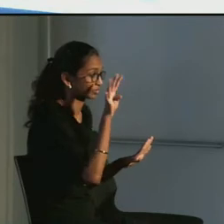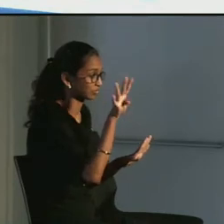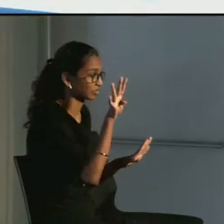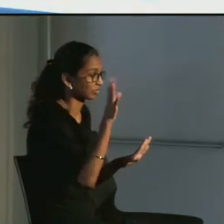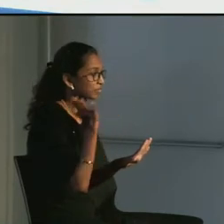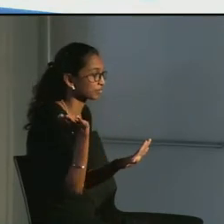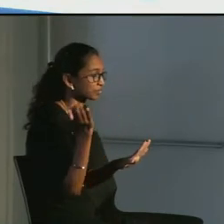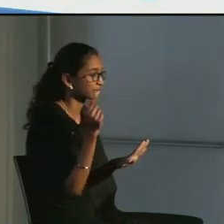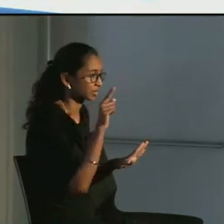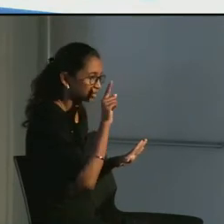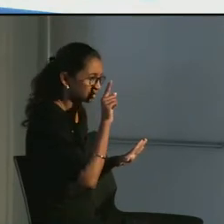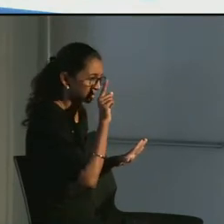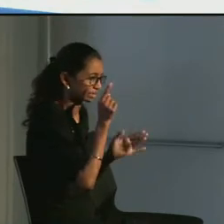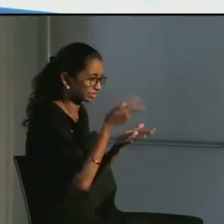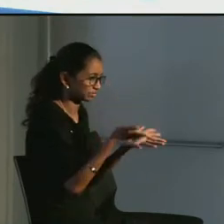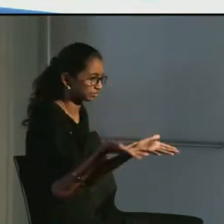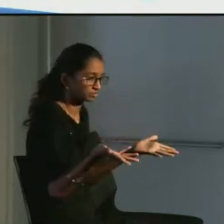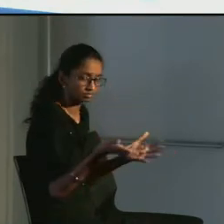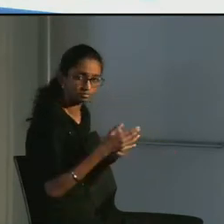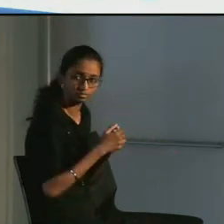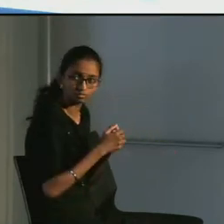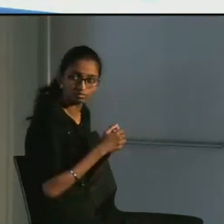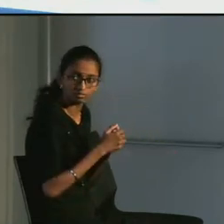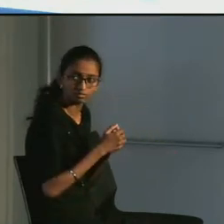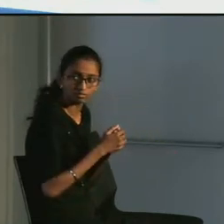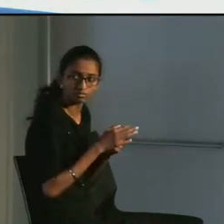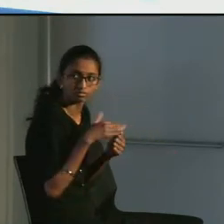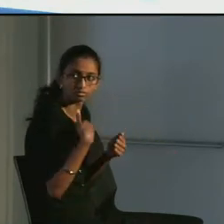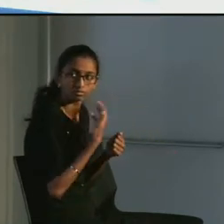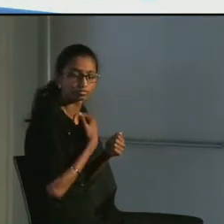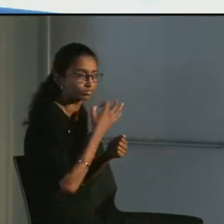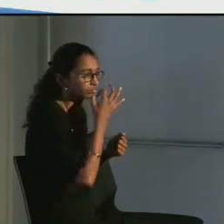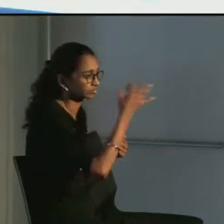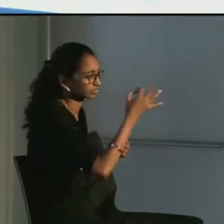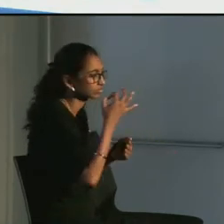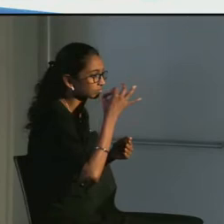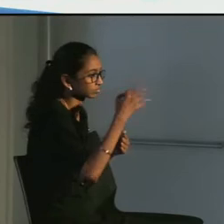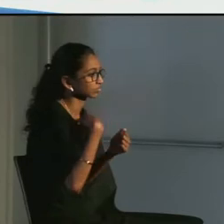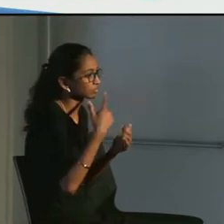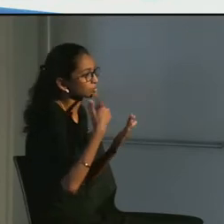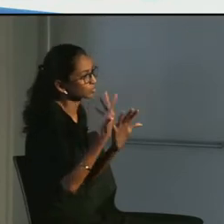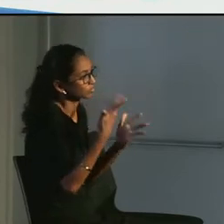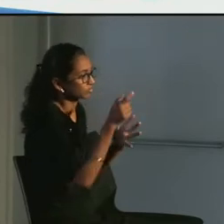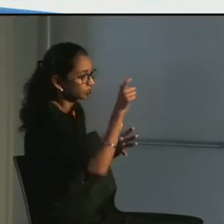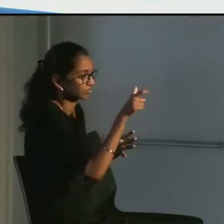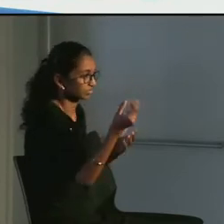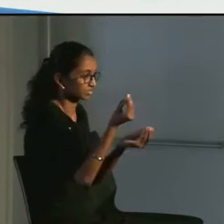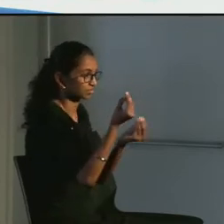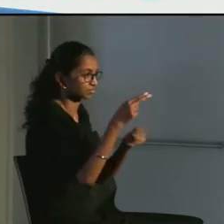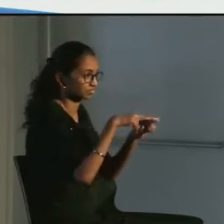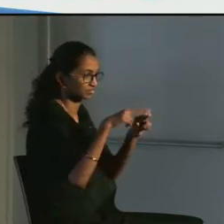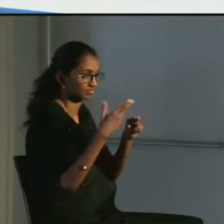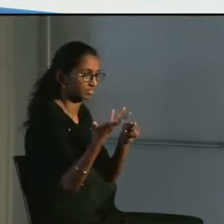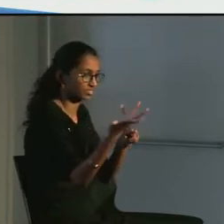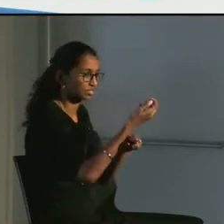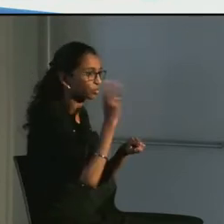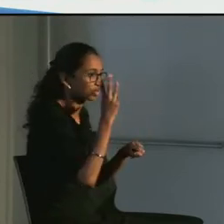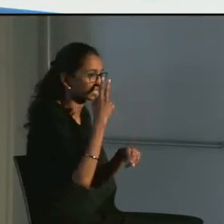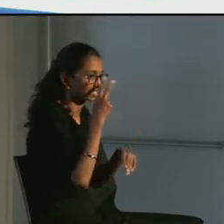2004, one of the things that I went around asking everyone I possibly could, and some of you sat in the room also witnessed to